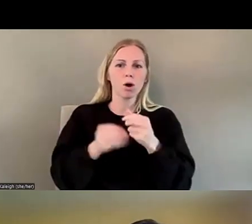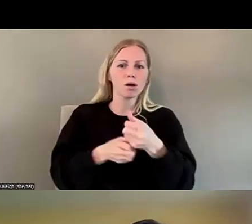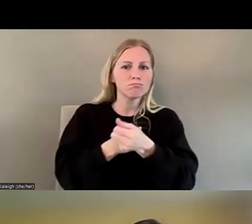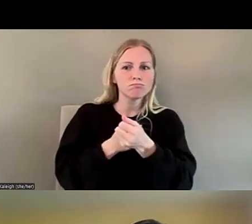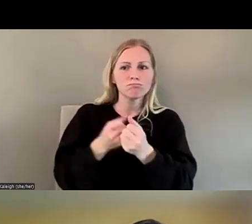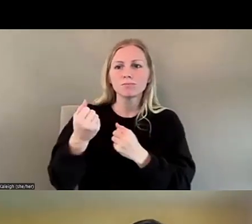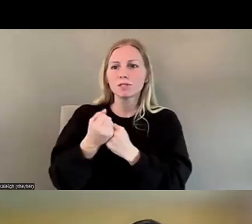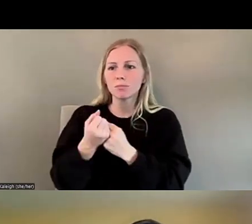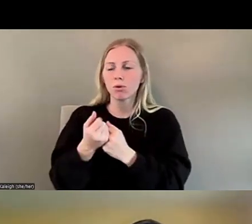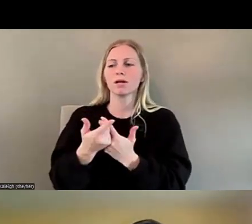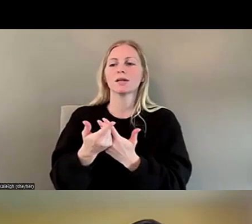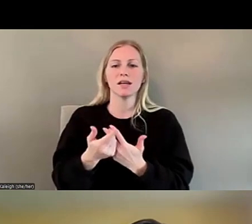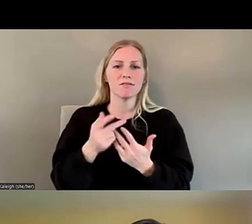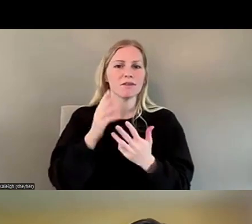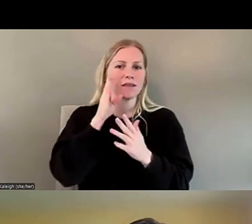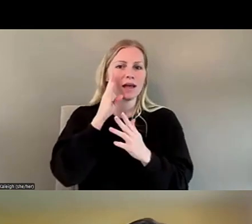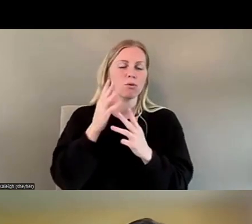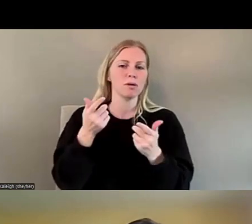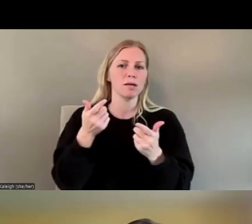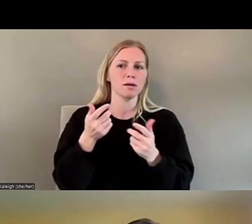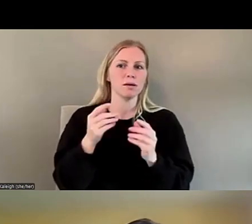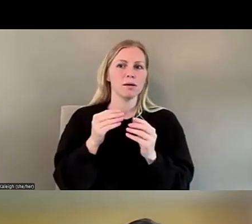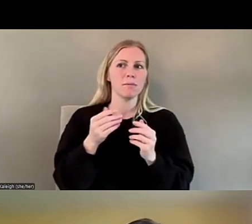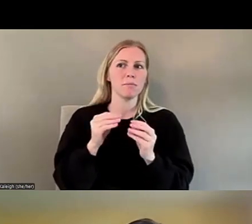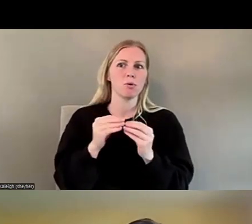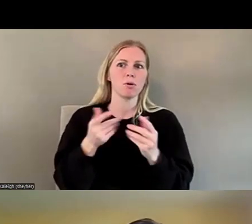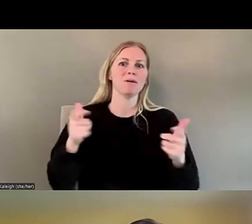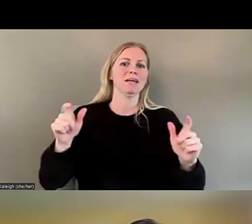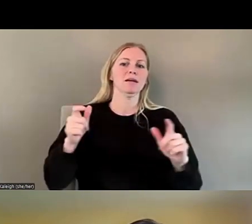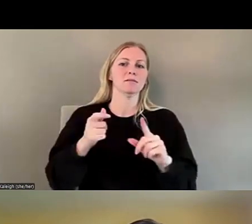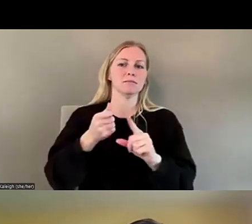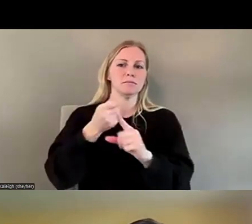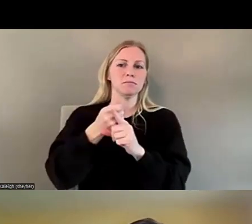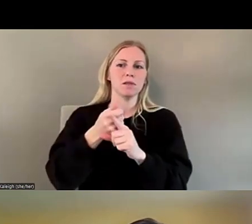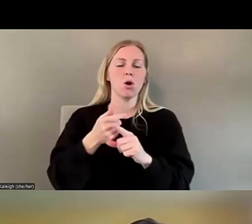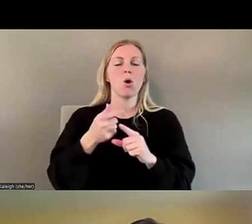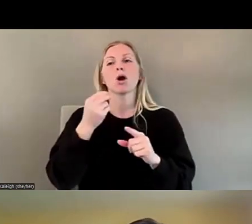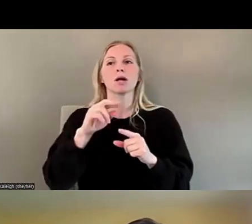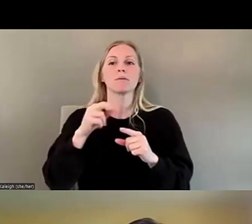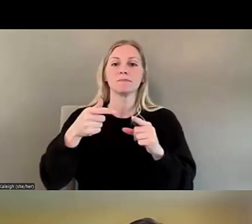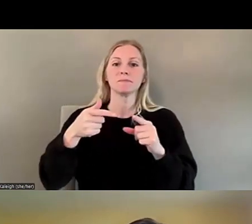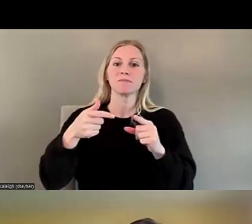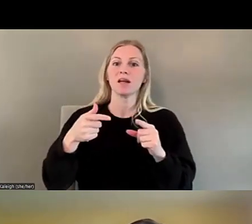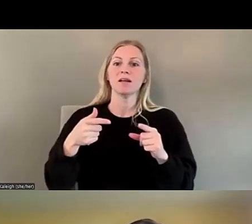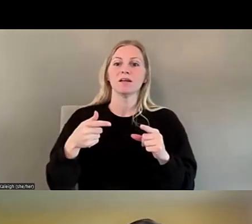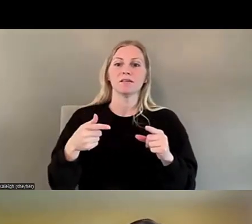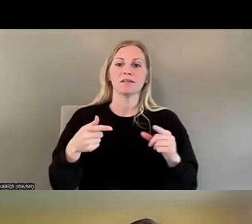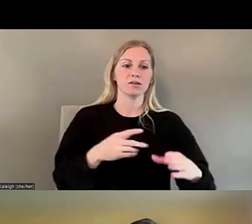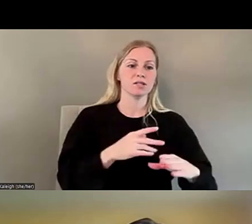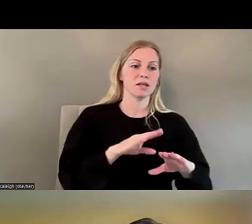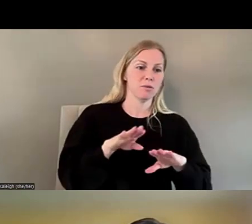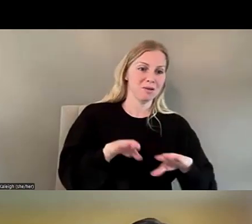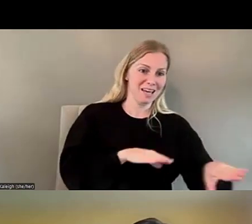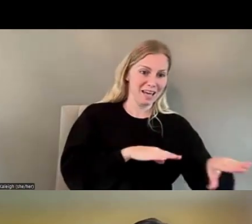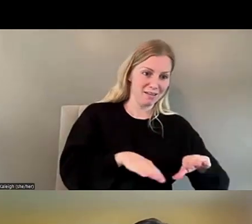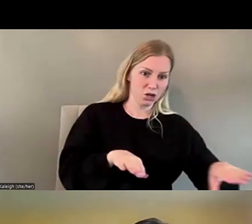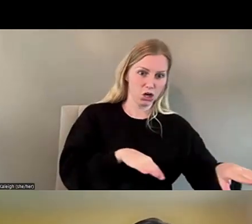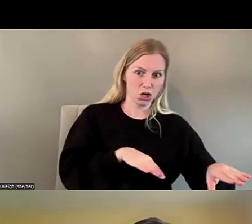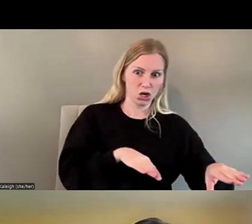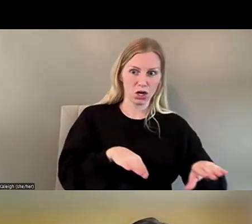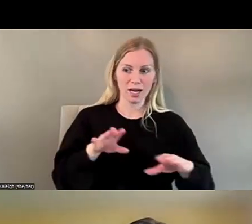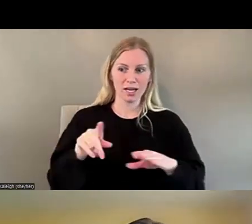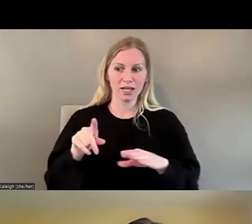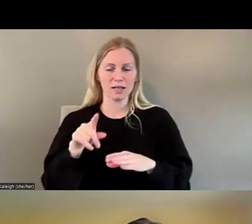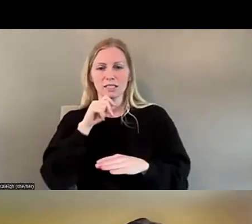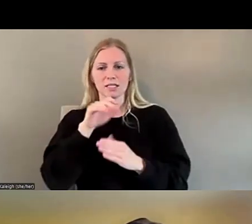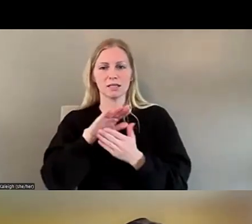bigger differentiation between things that are crises and behavior that may be,